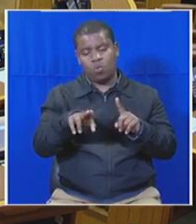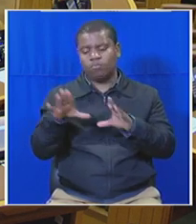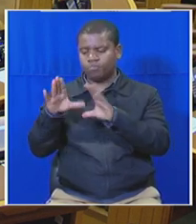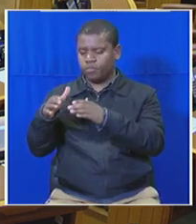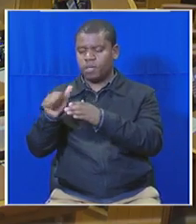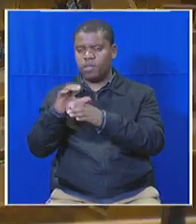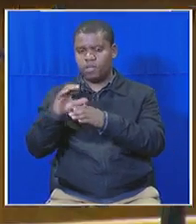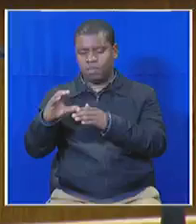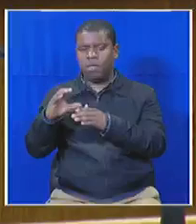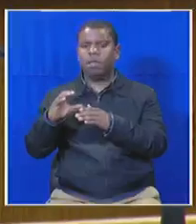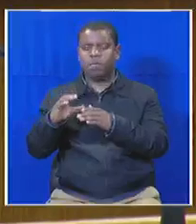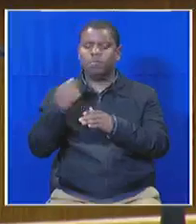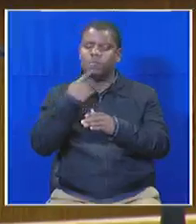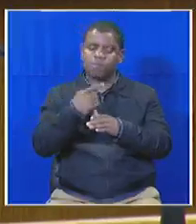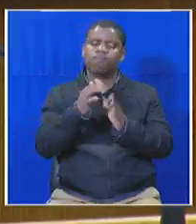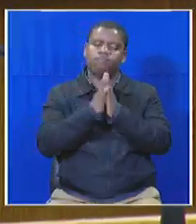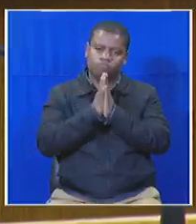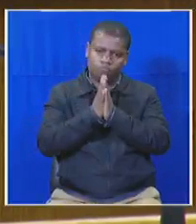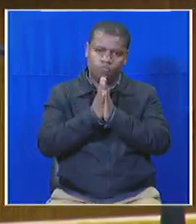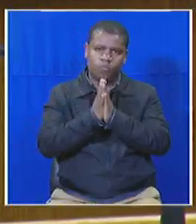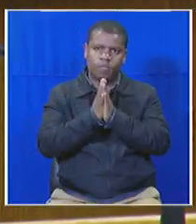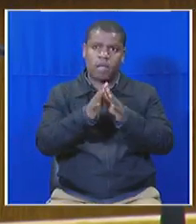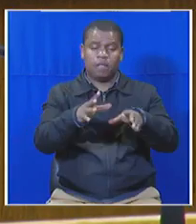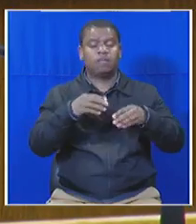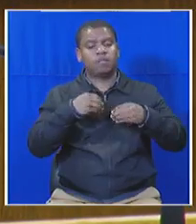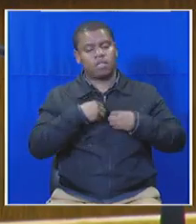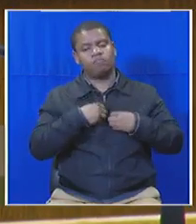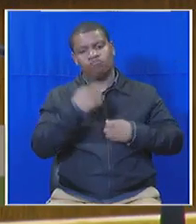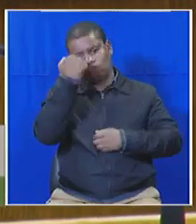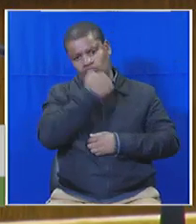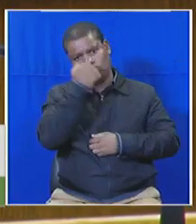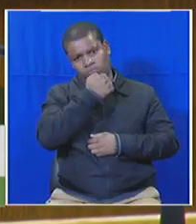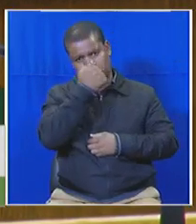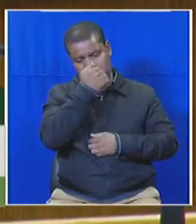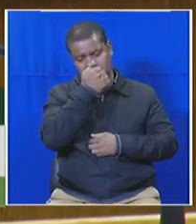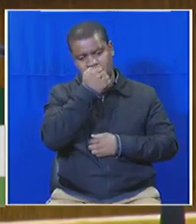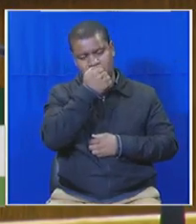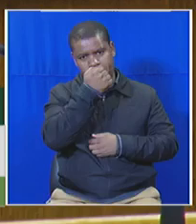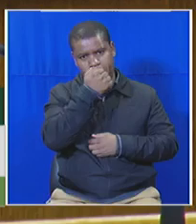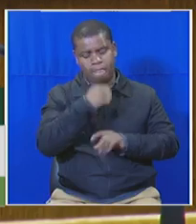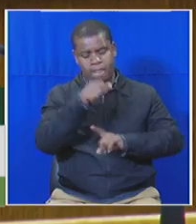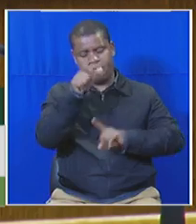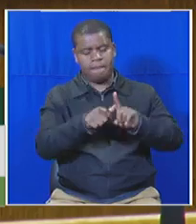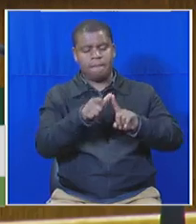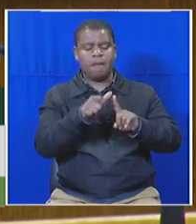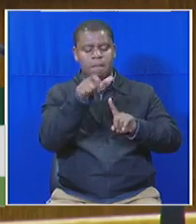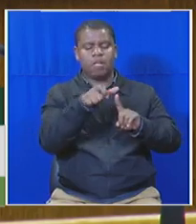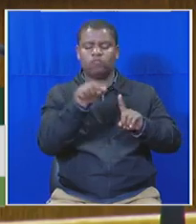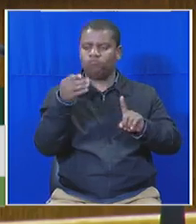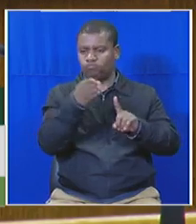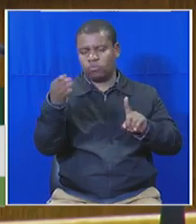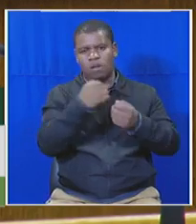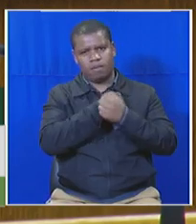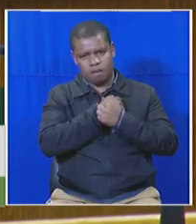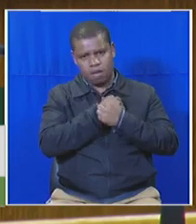Congress, please accept our sincerest condolences on the loss of the of your loved one.